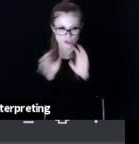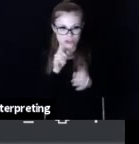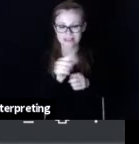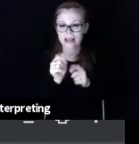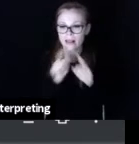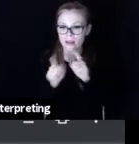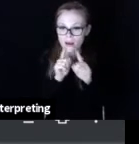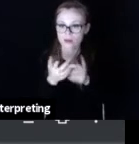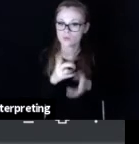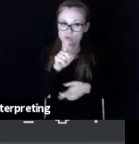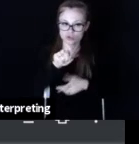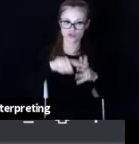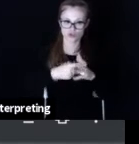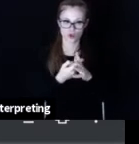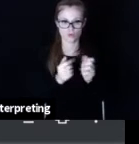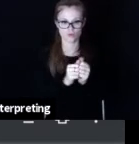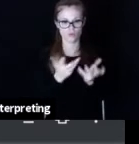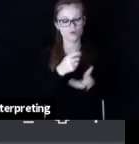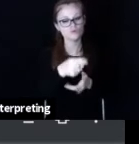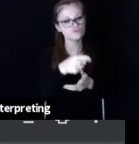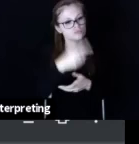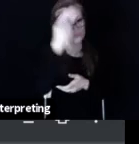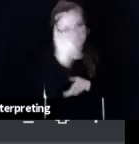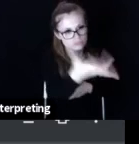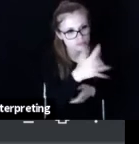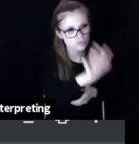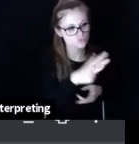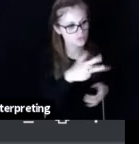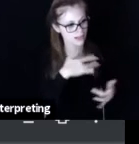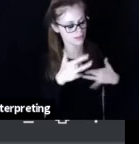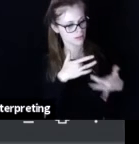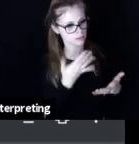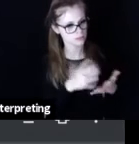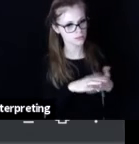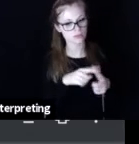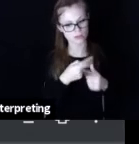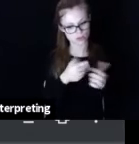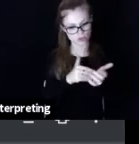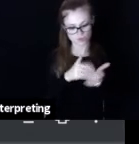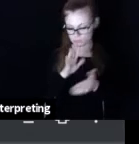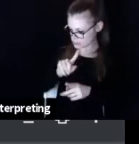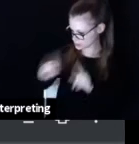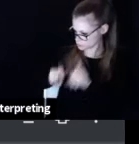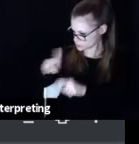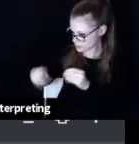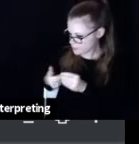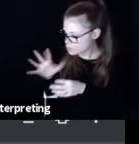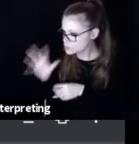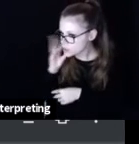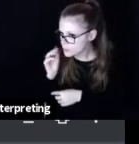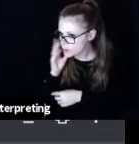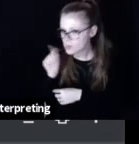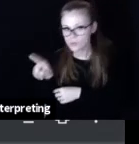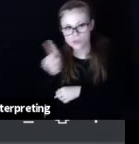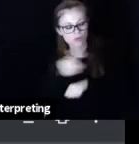So it should start with you sharing your health concerns, followed by your doctor asking questions about your symptoms, you